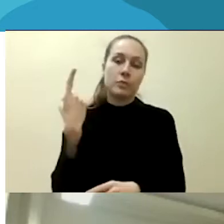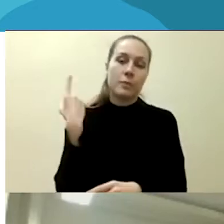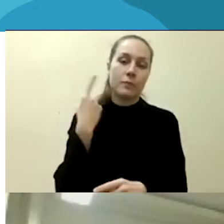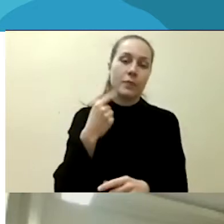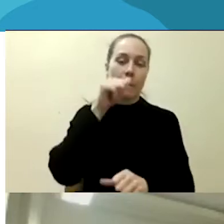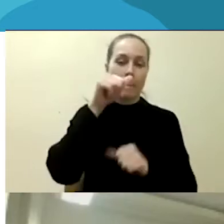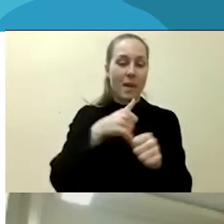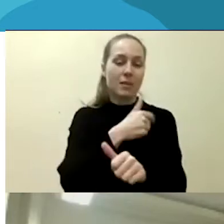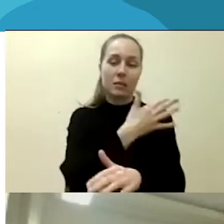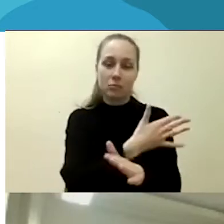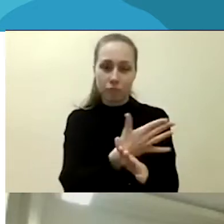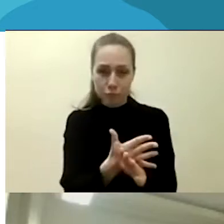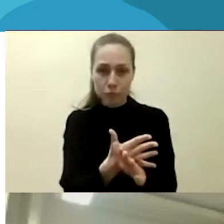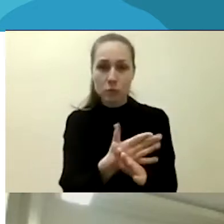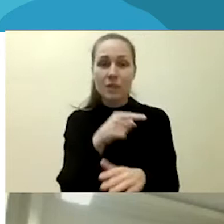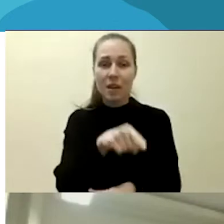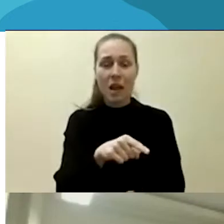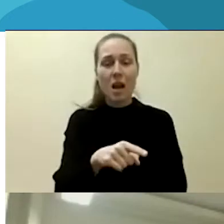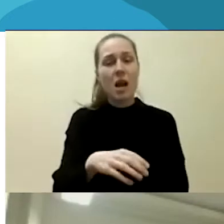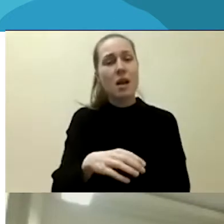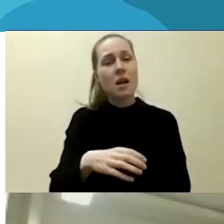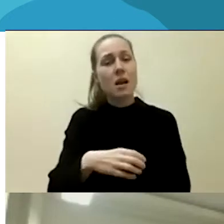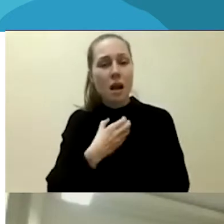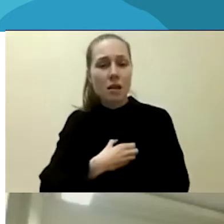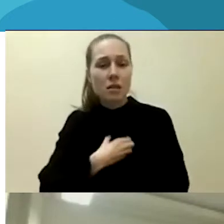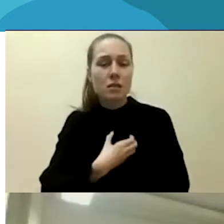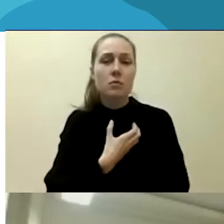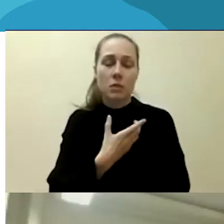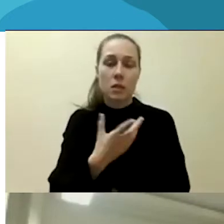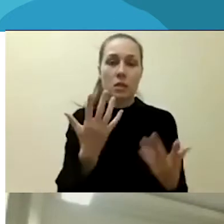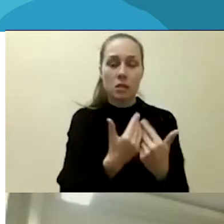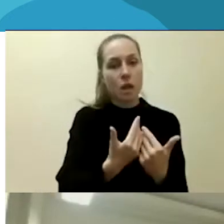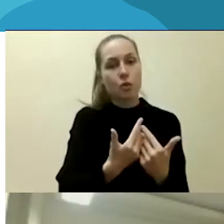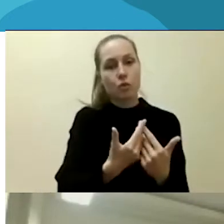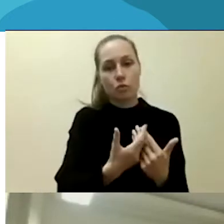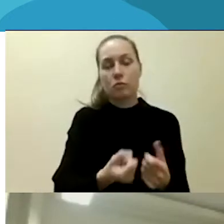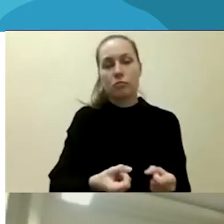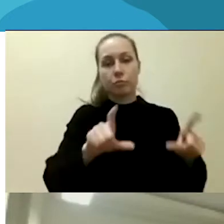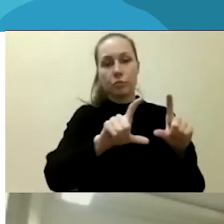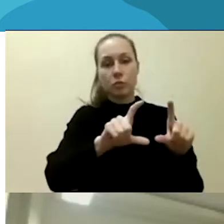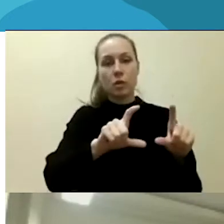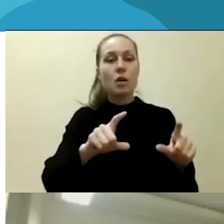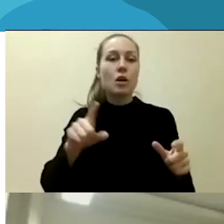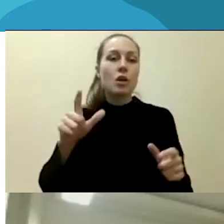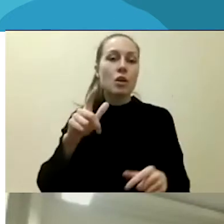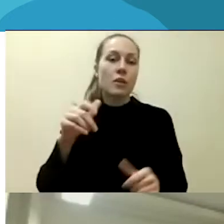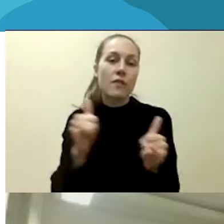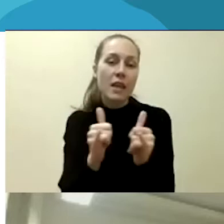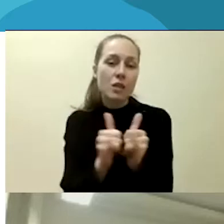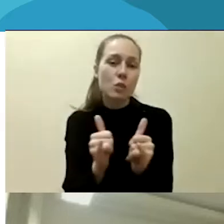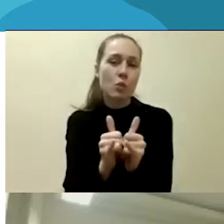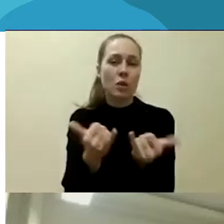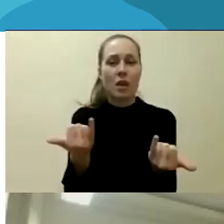of this hate speech is on social medias like Facebook, Twitter, Google.